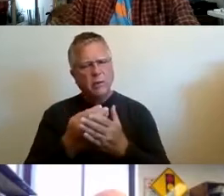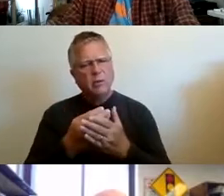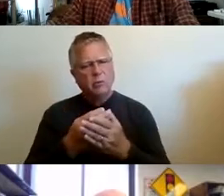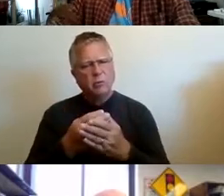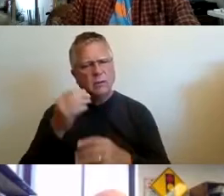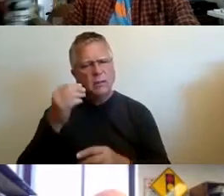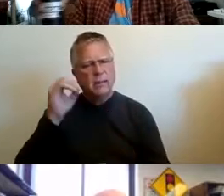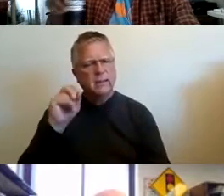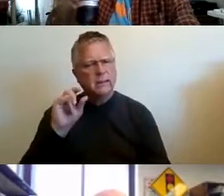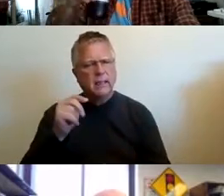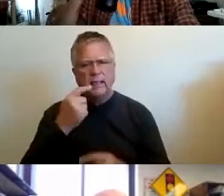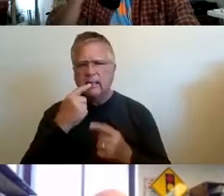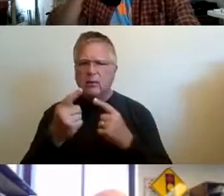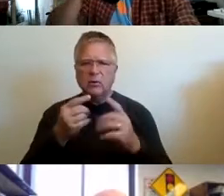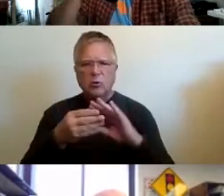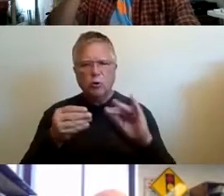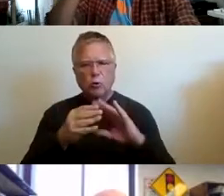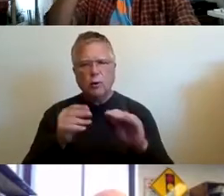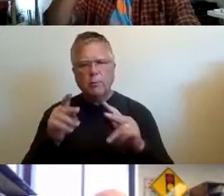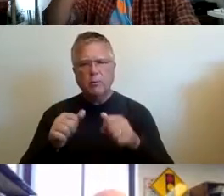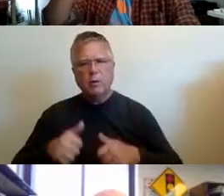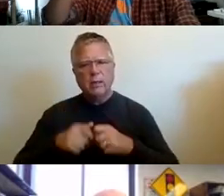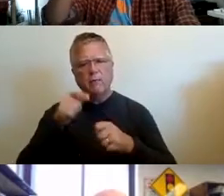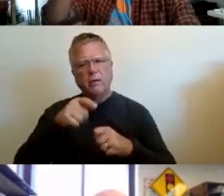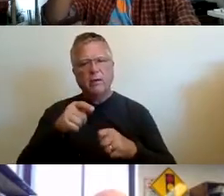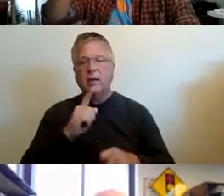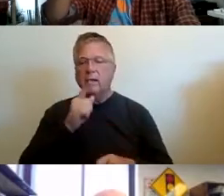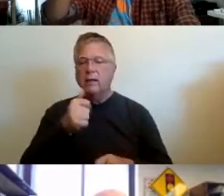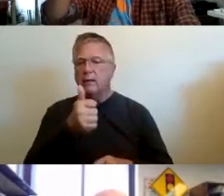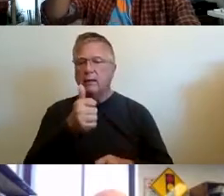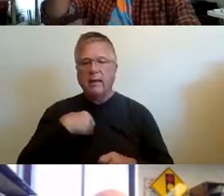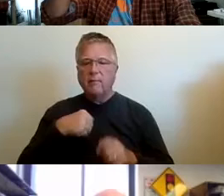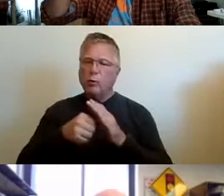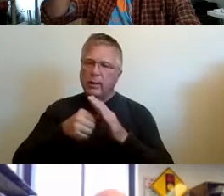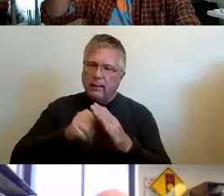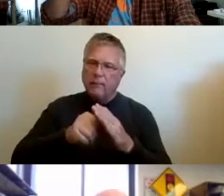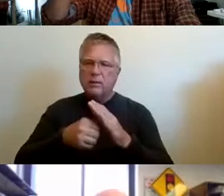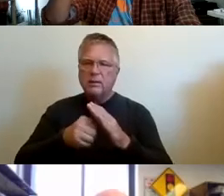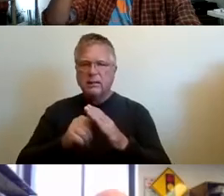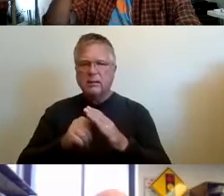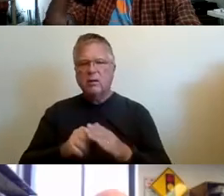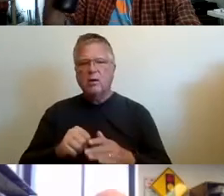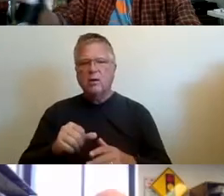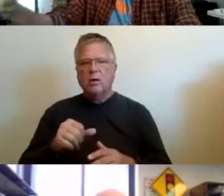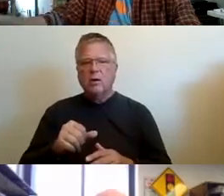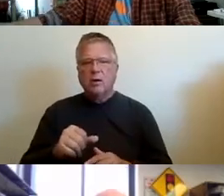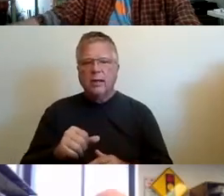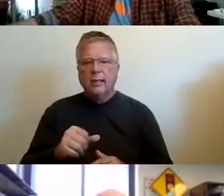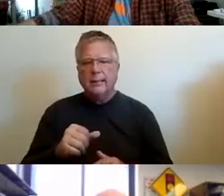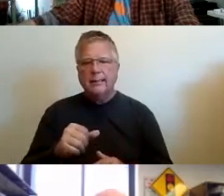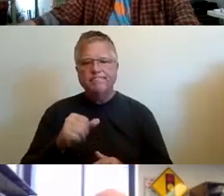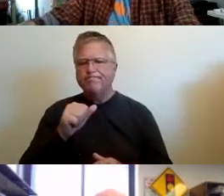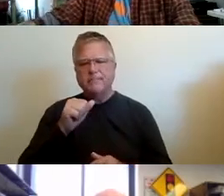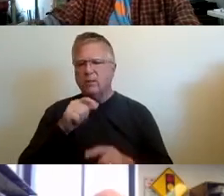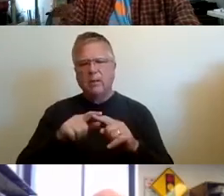you the story that the folks who are living on those corridors actually have more emphasis on the non-single occupancy vehicle